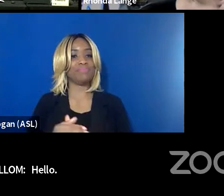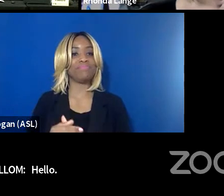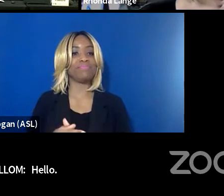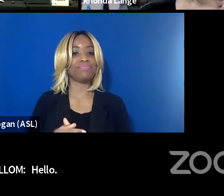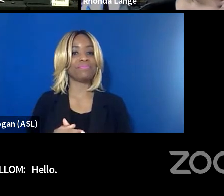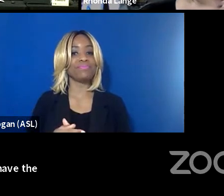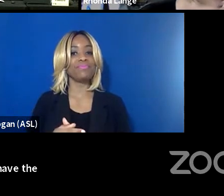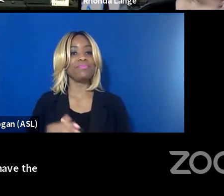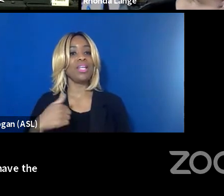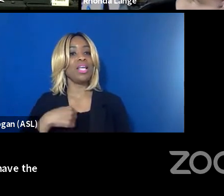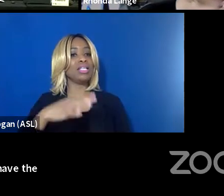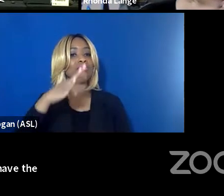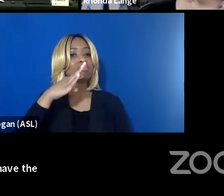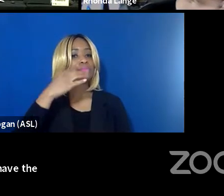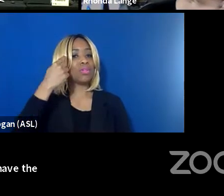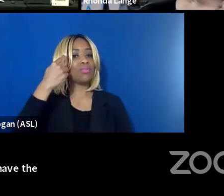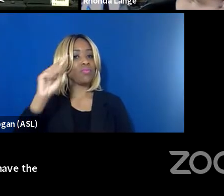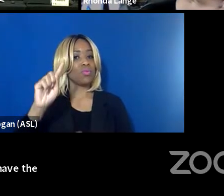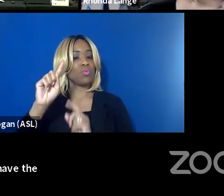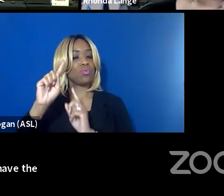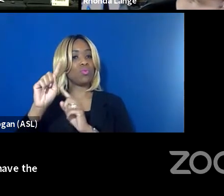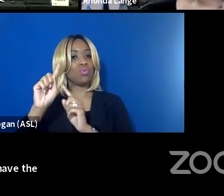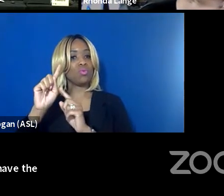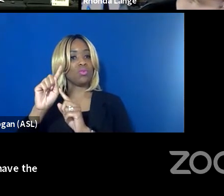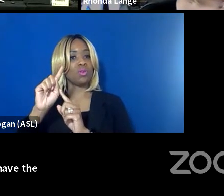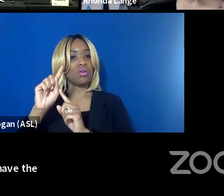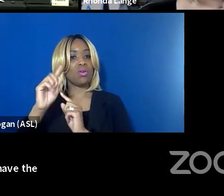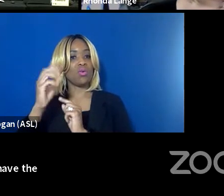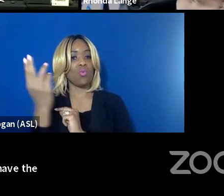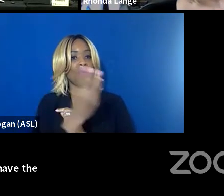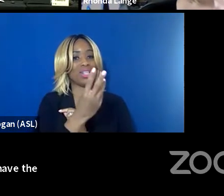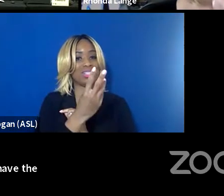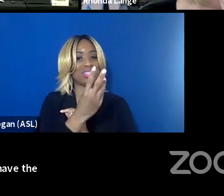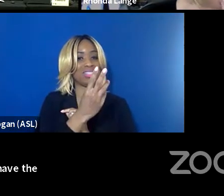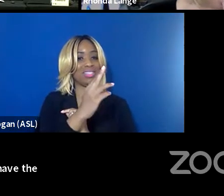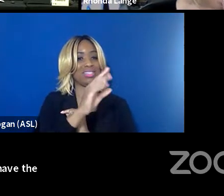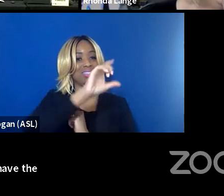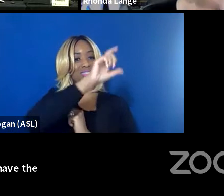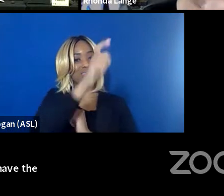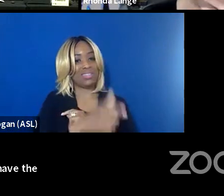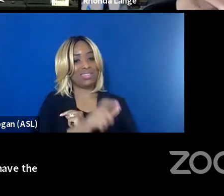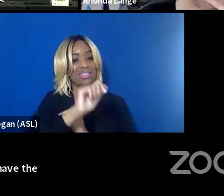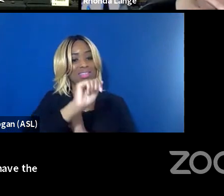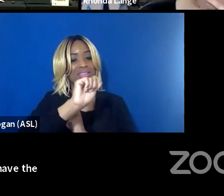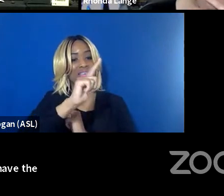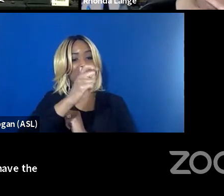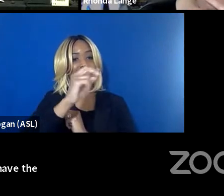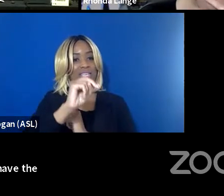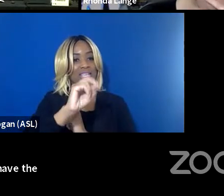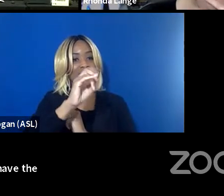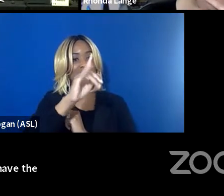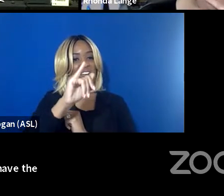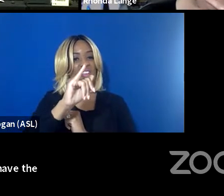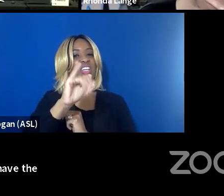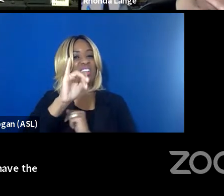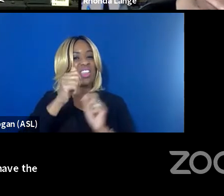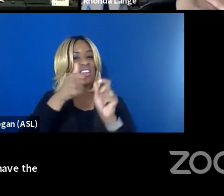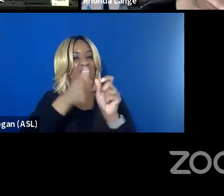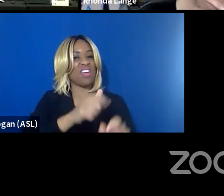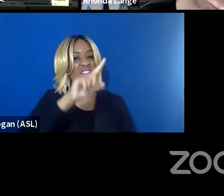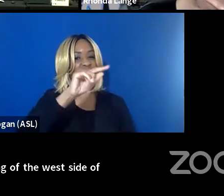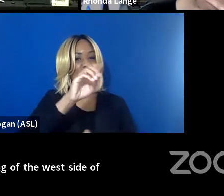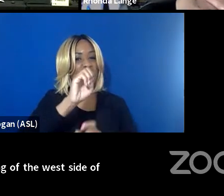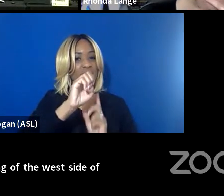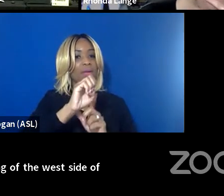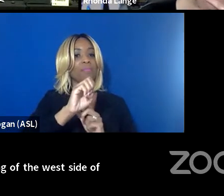I am speaking on behalf of the west side of Allegan County, which is along the lakeshore. And it is